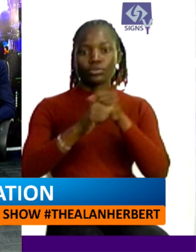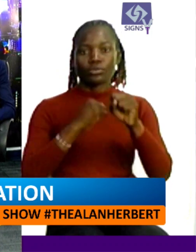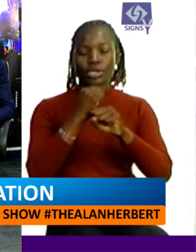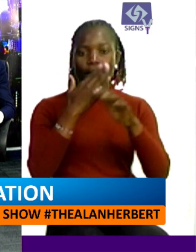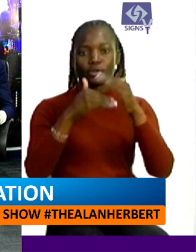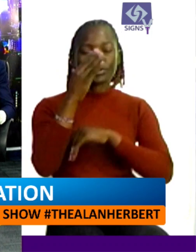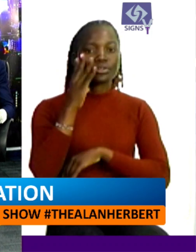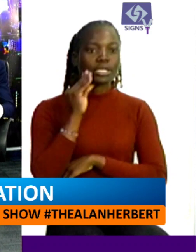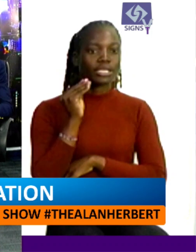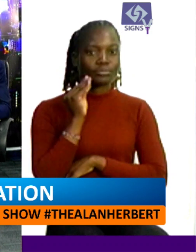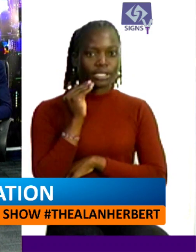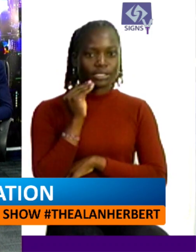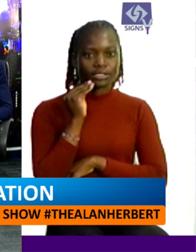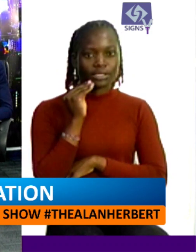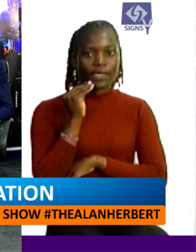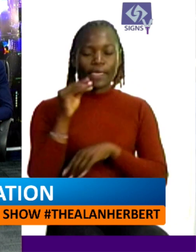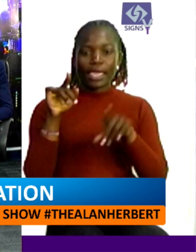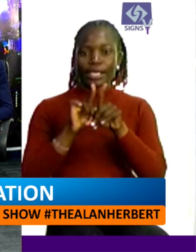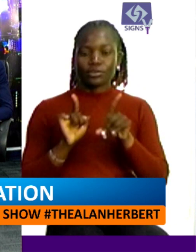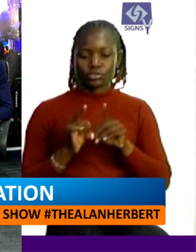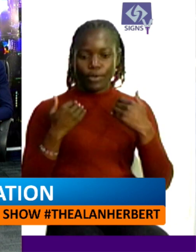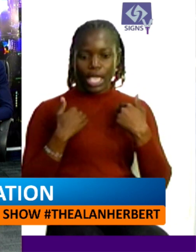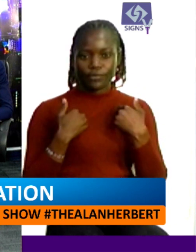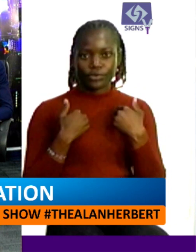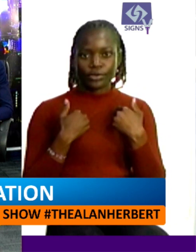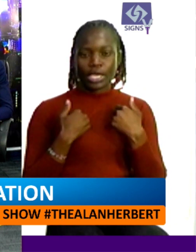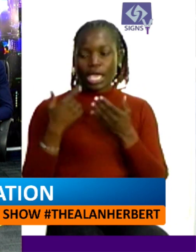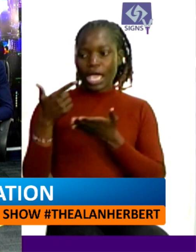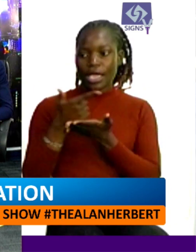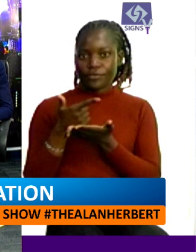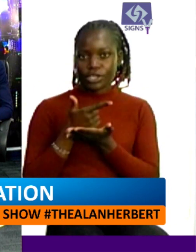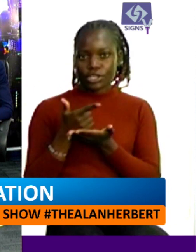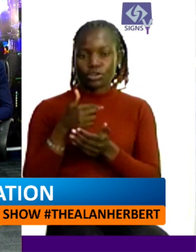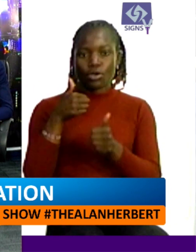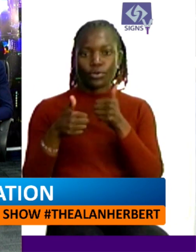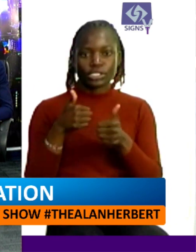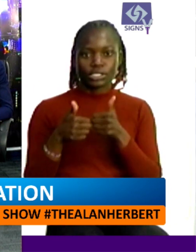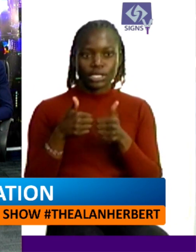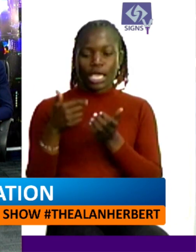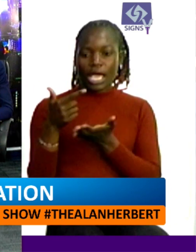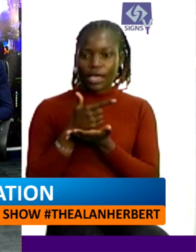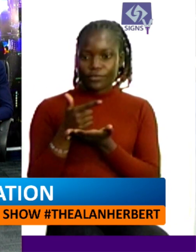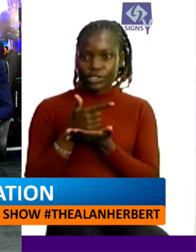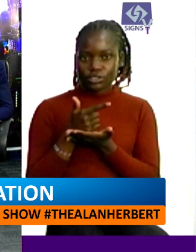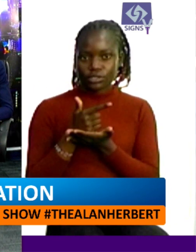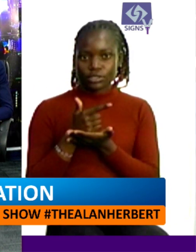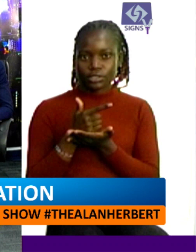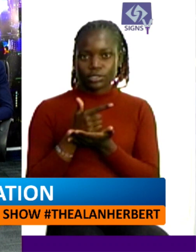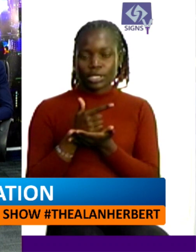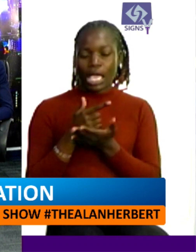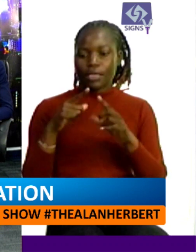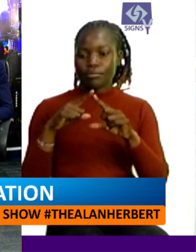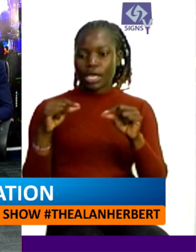professional experience. And also we have a video that's it's a video and a caption